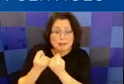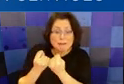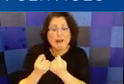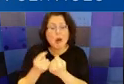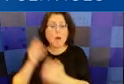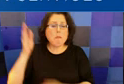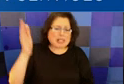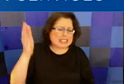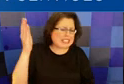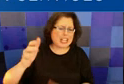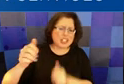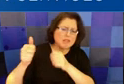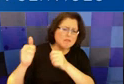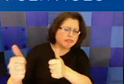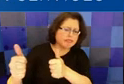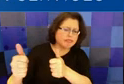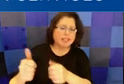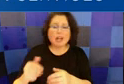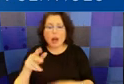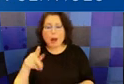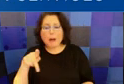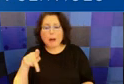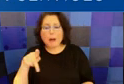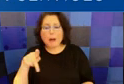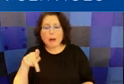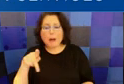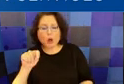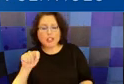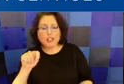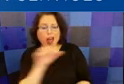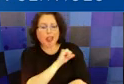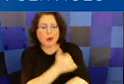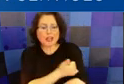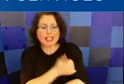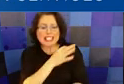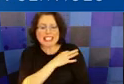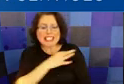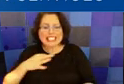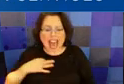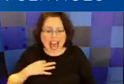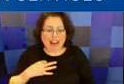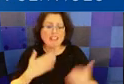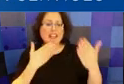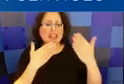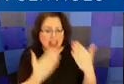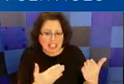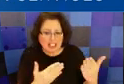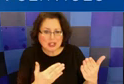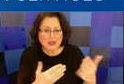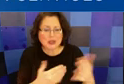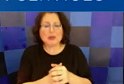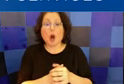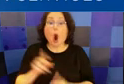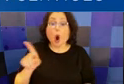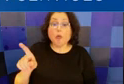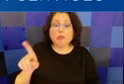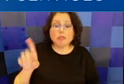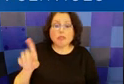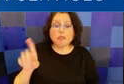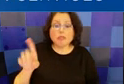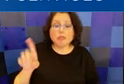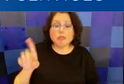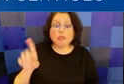presentation and all of our Port Authority staff on the call. Oh, it looks like we just got a comment. Dave says, I love the